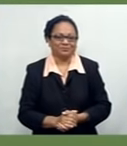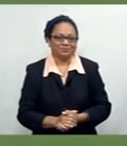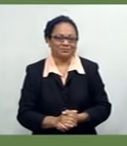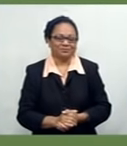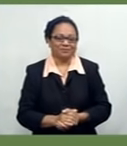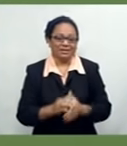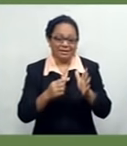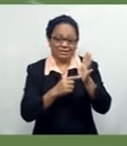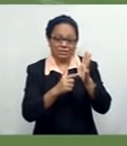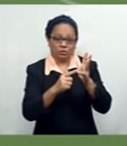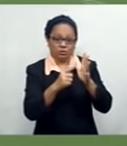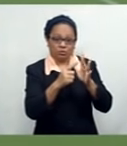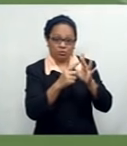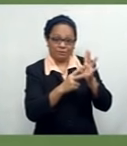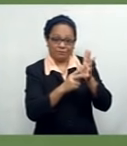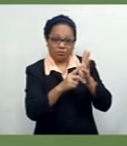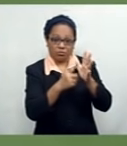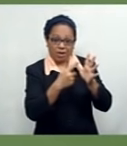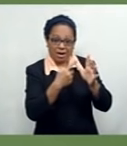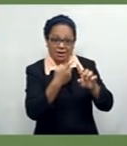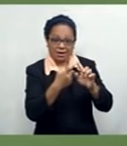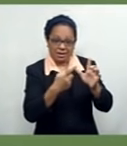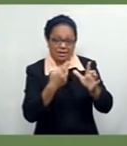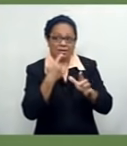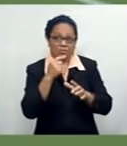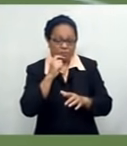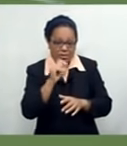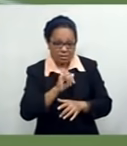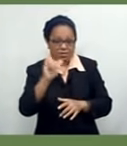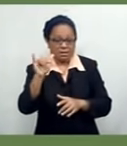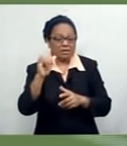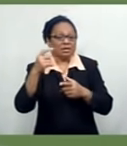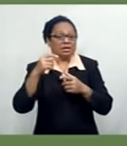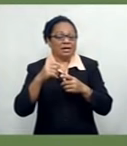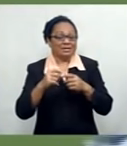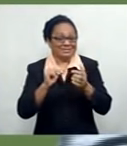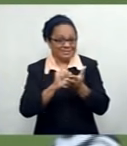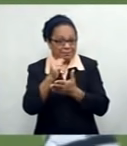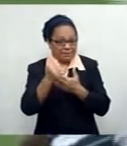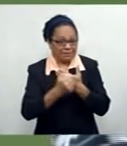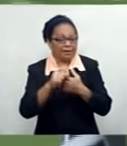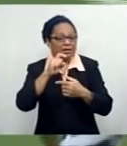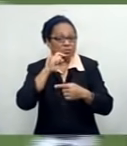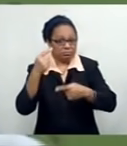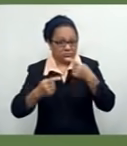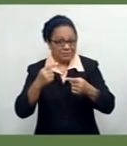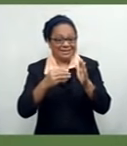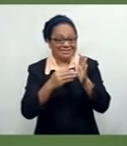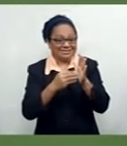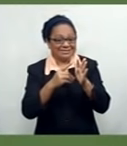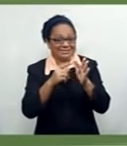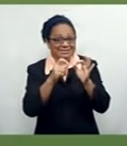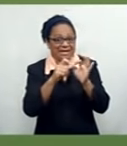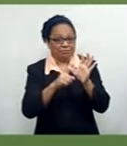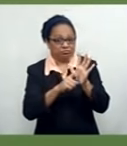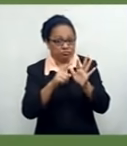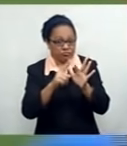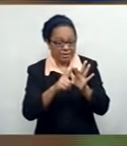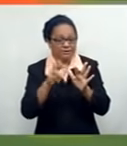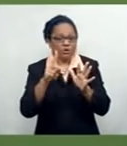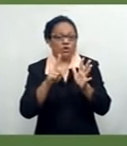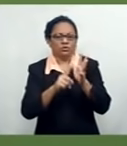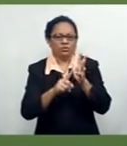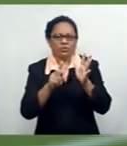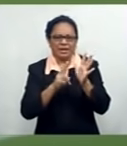Tui Tuvuaka is expected to join Parma in September and will make his international debut for Zebre at the United Rugby Championship